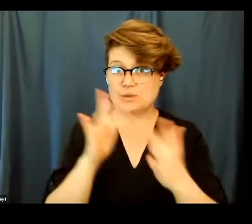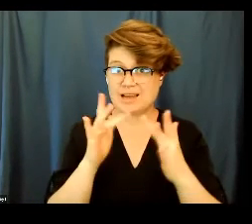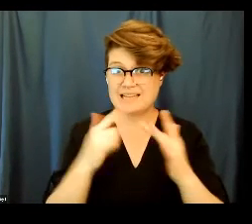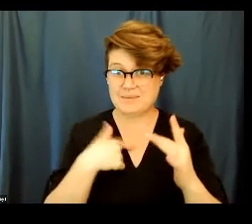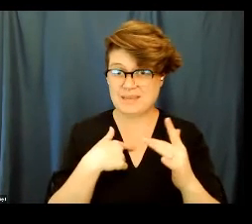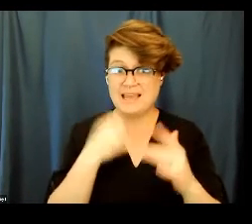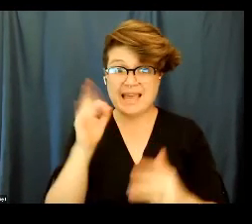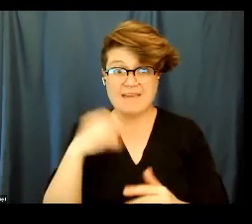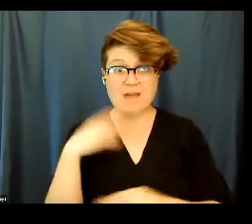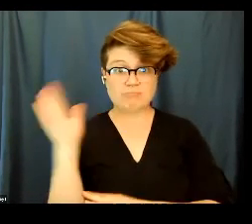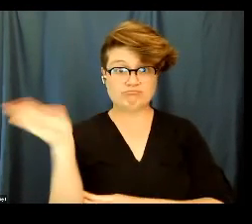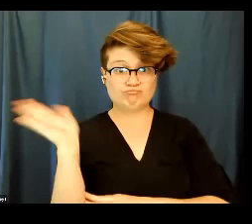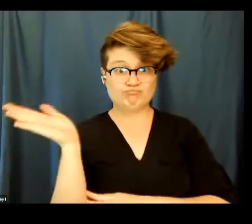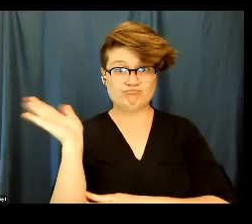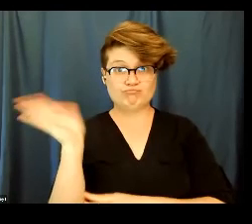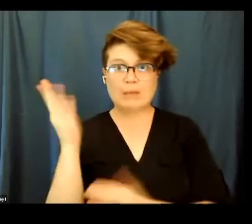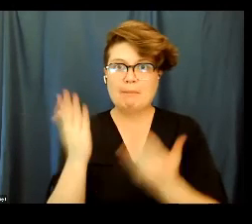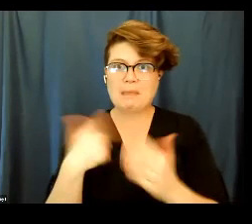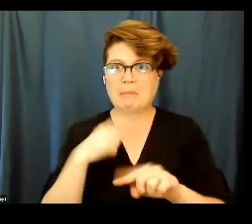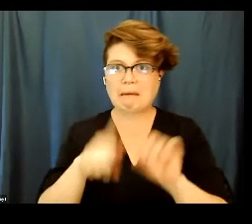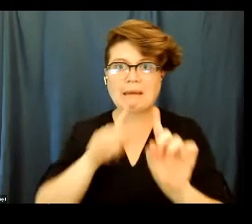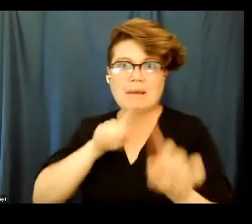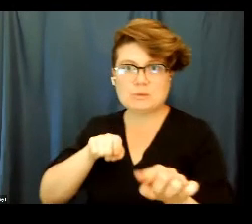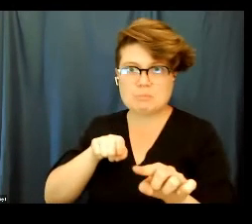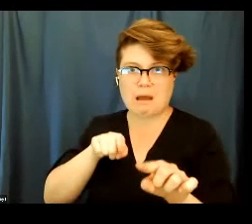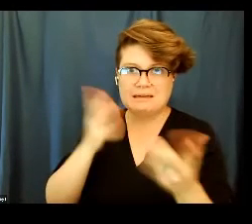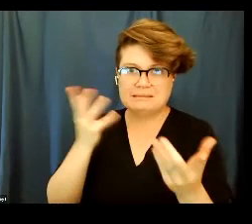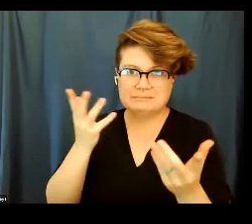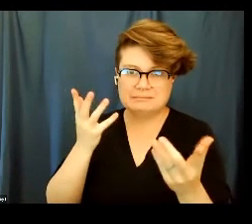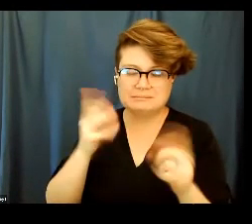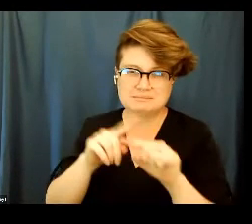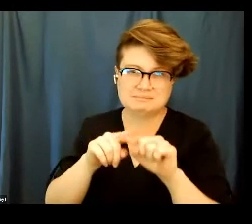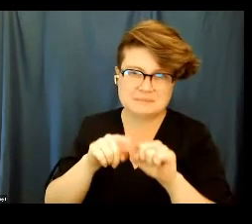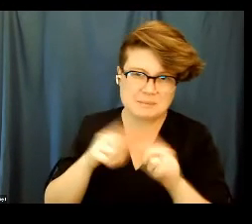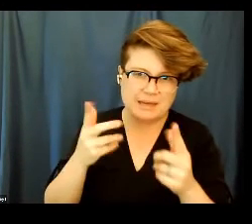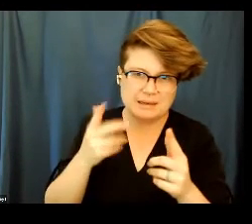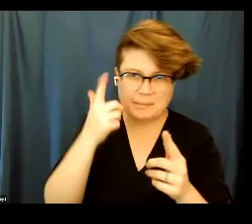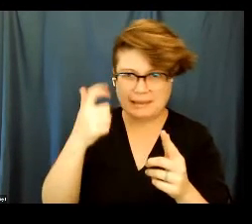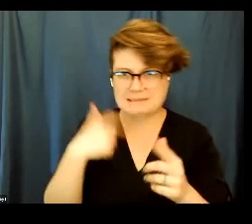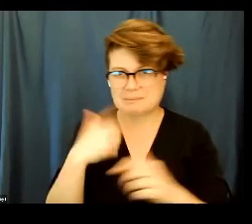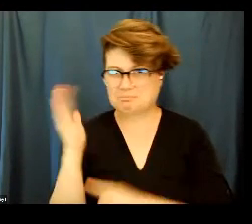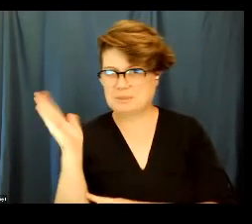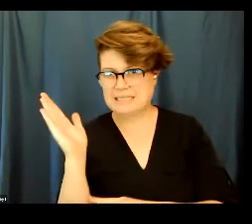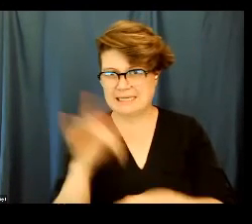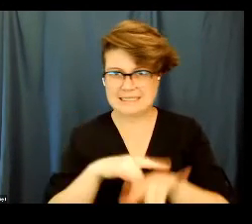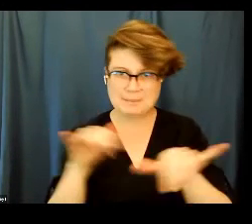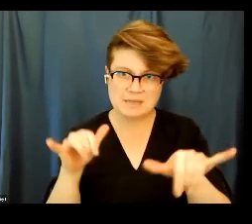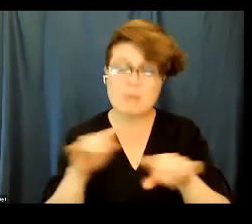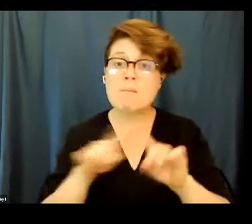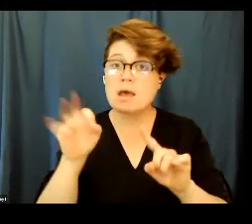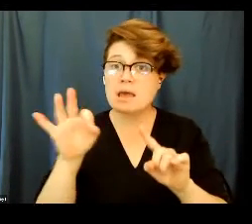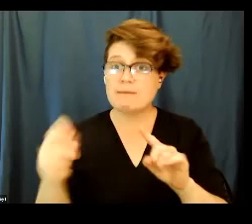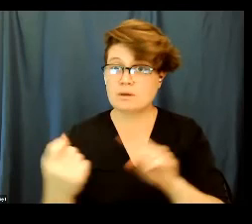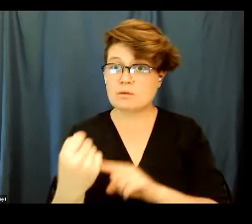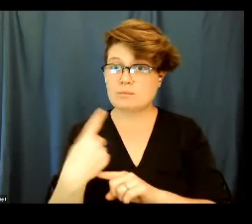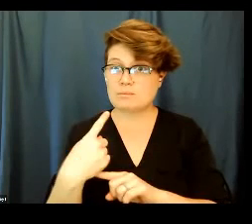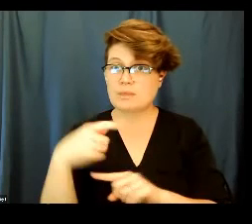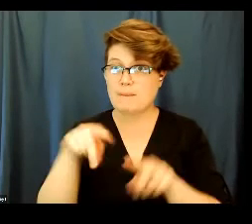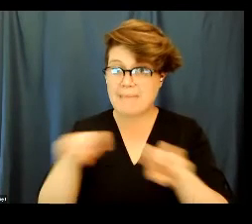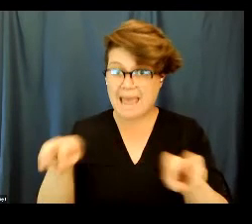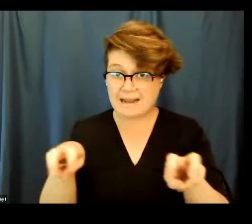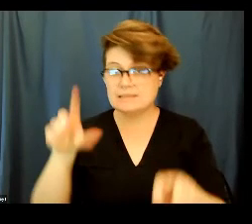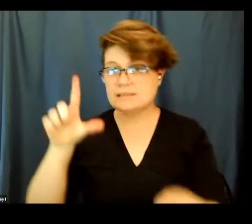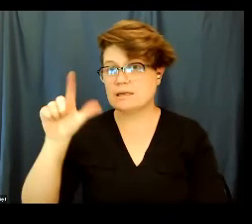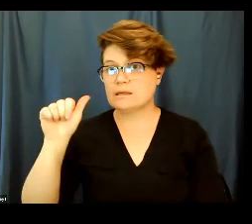respond depending on what's going on, just because I'm presenting. However, if you do send a direct message to the panelists,